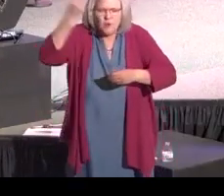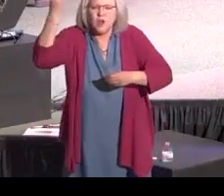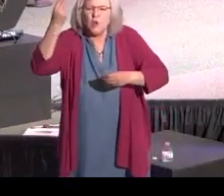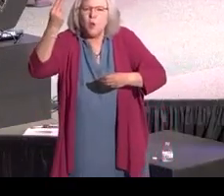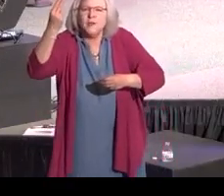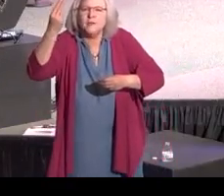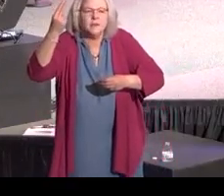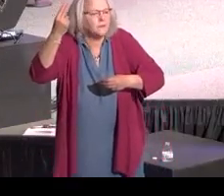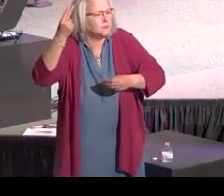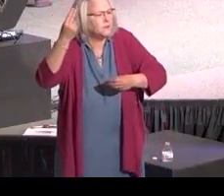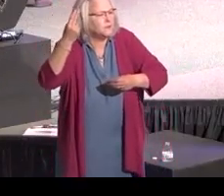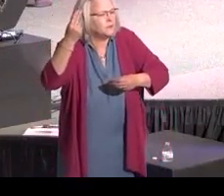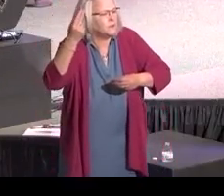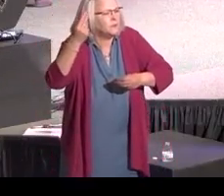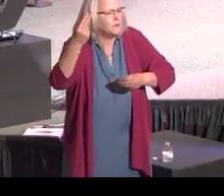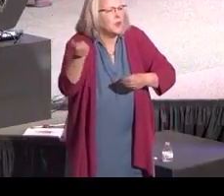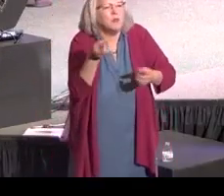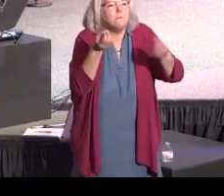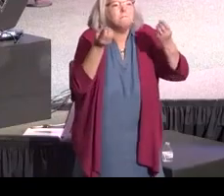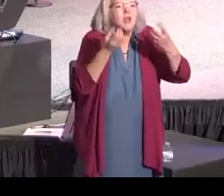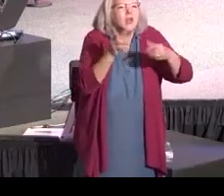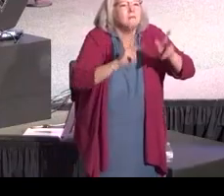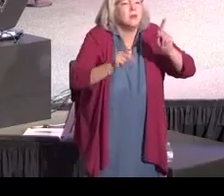people who waited for you to fall apart.